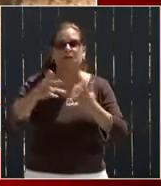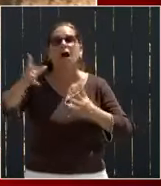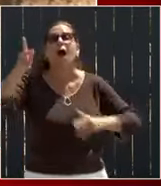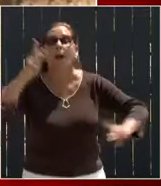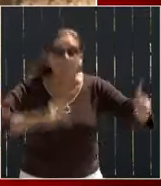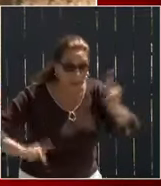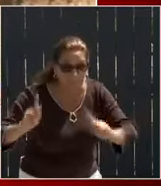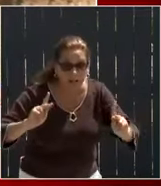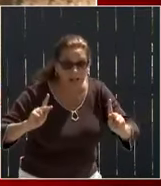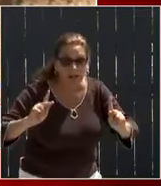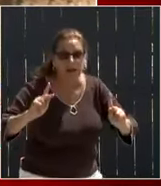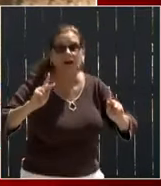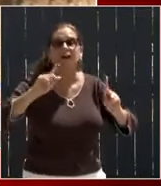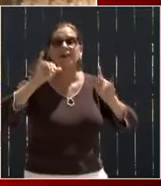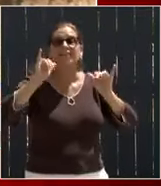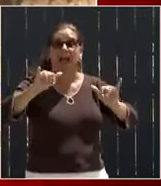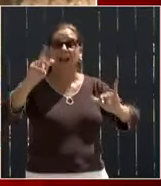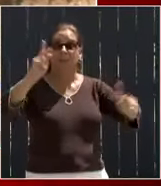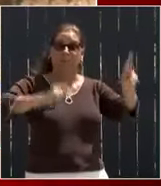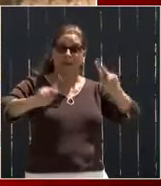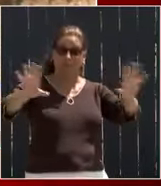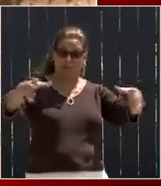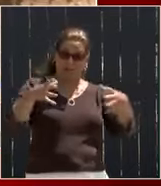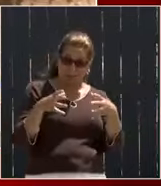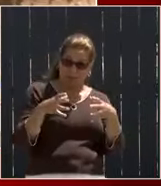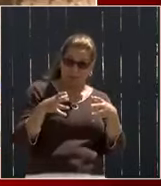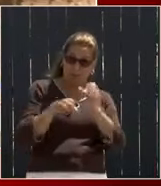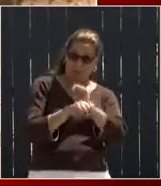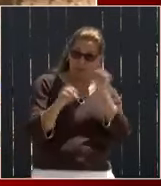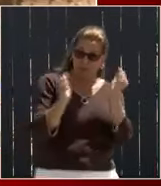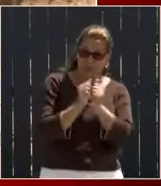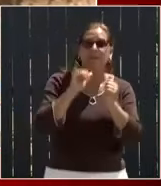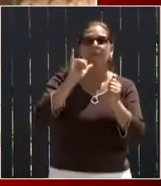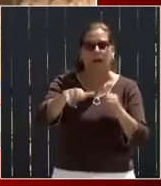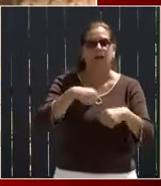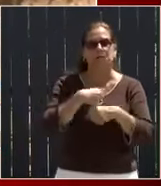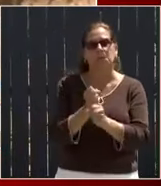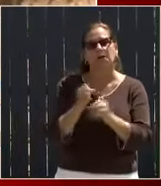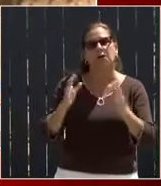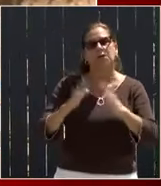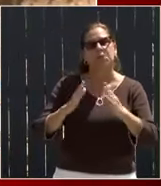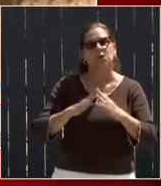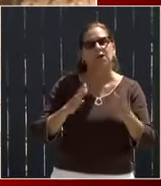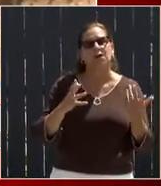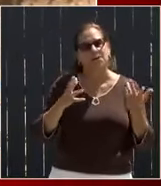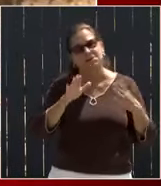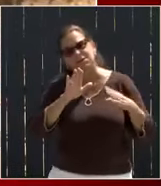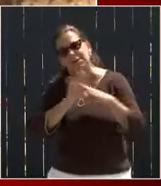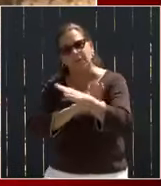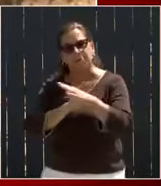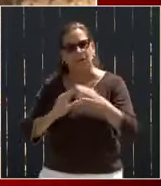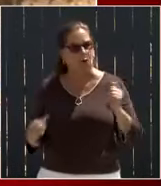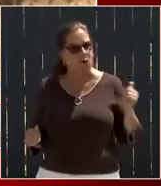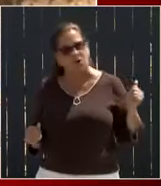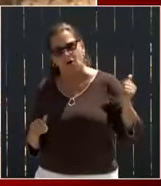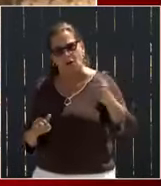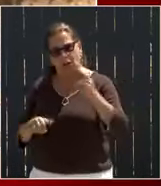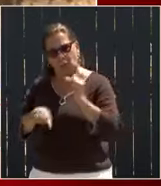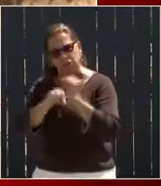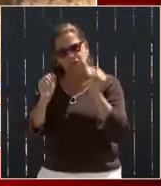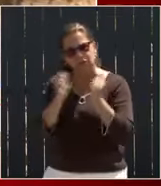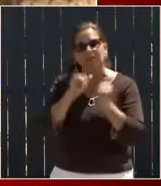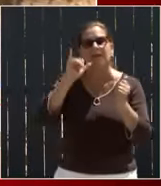see this day finally come. This community also includes the developer who, like many of us, knew this day would come, but were not sure